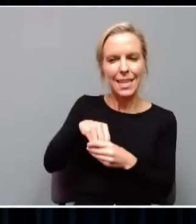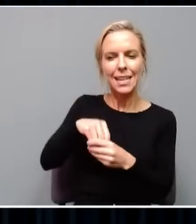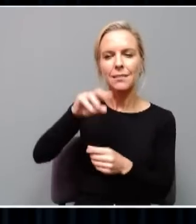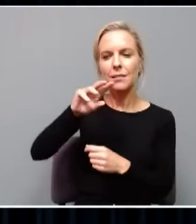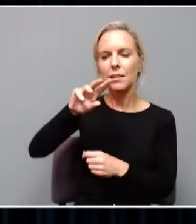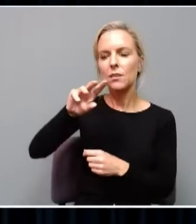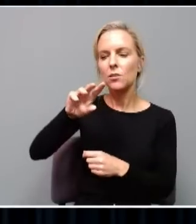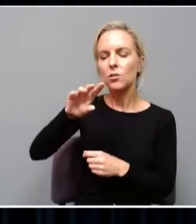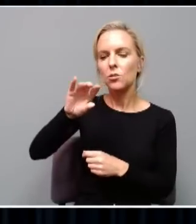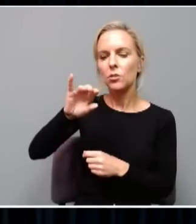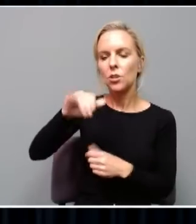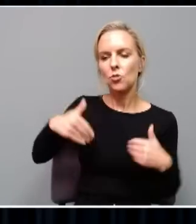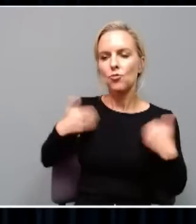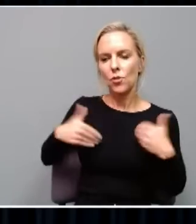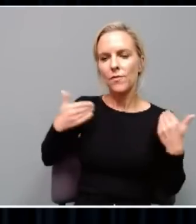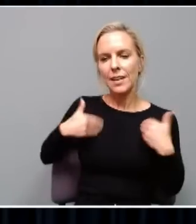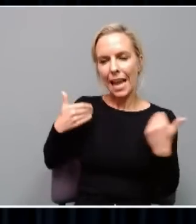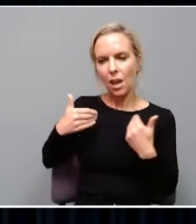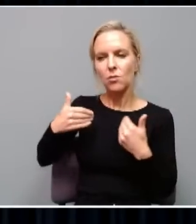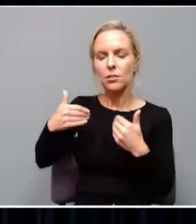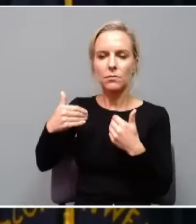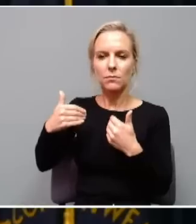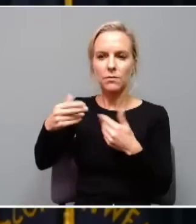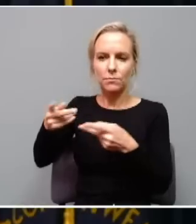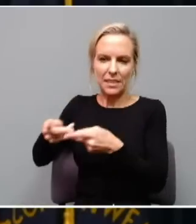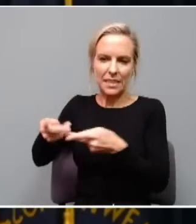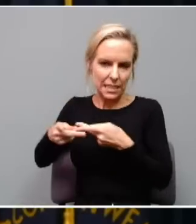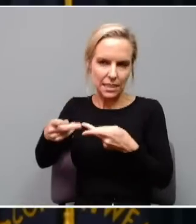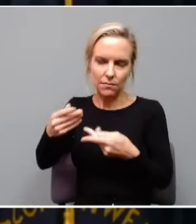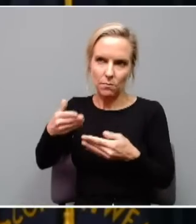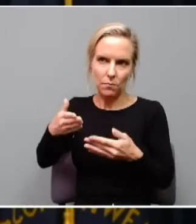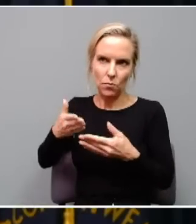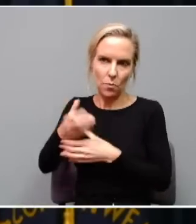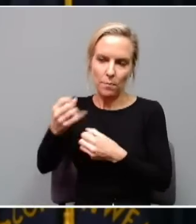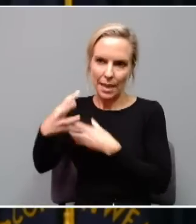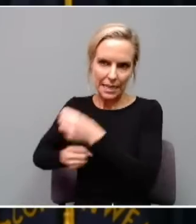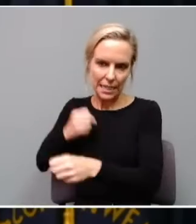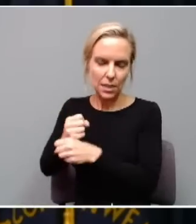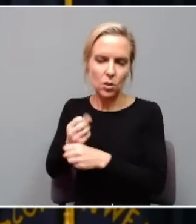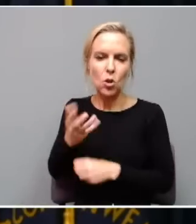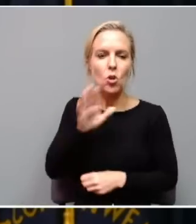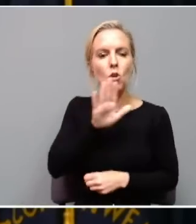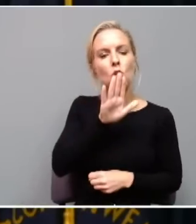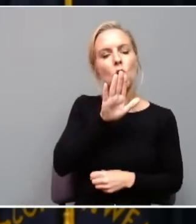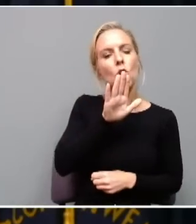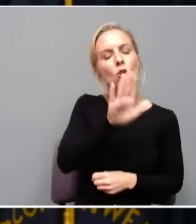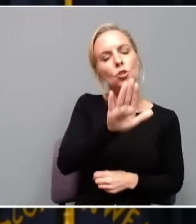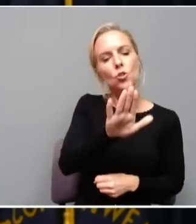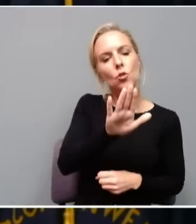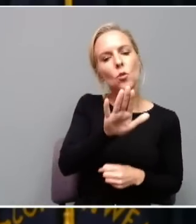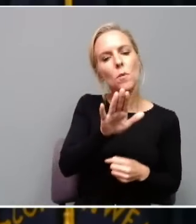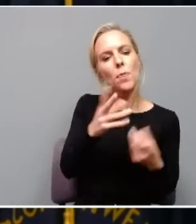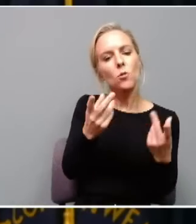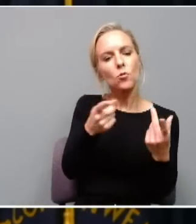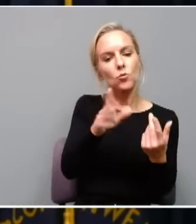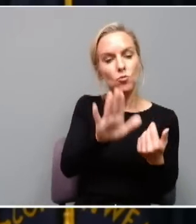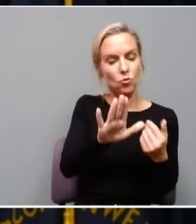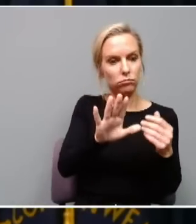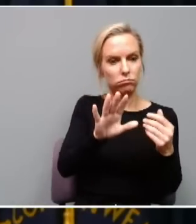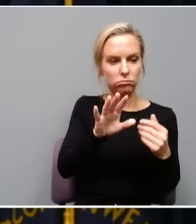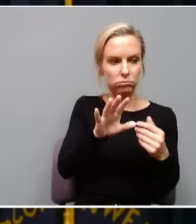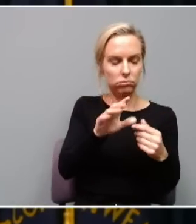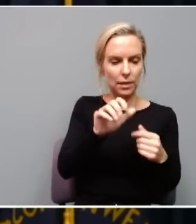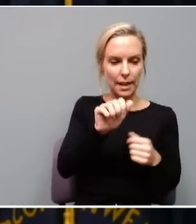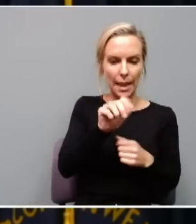years. We want to know what your administration plans to do to openly address this problem and fix it.